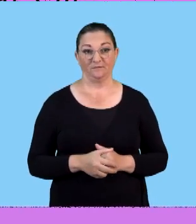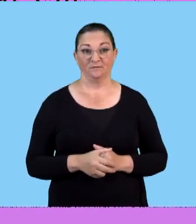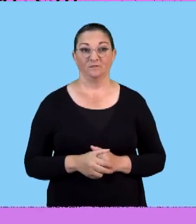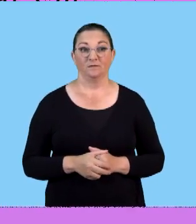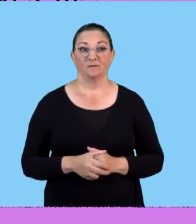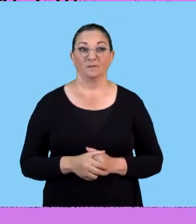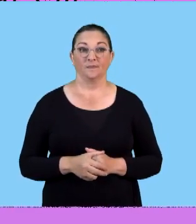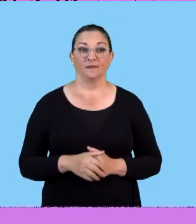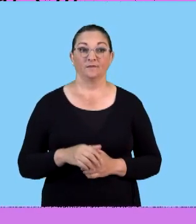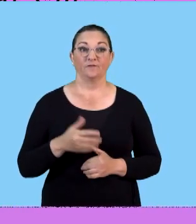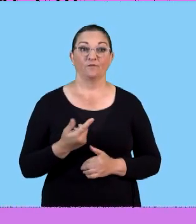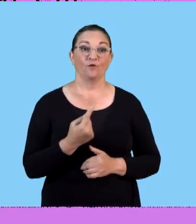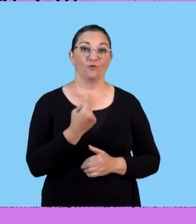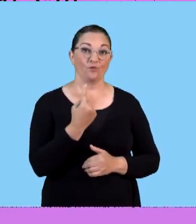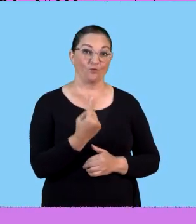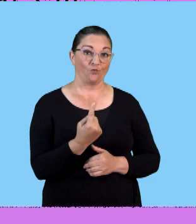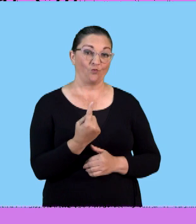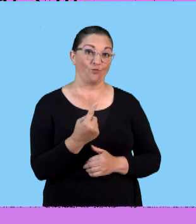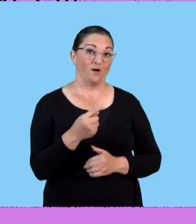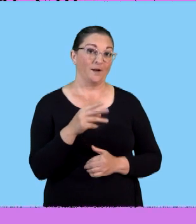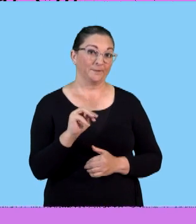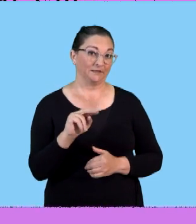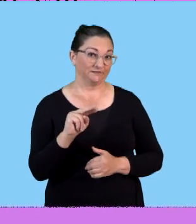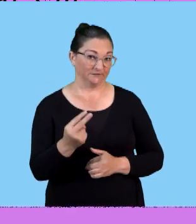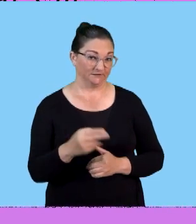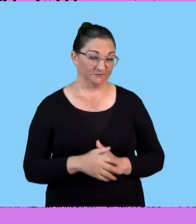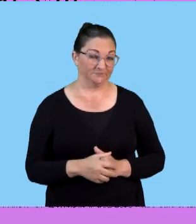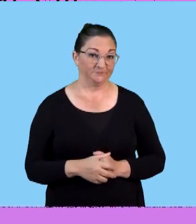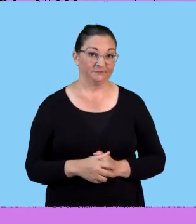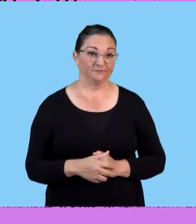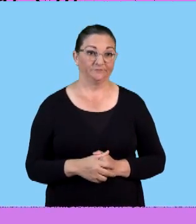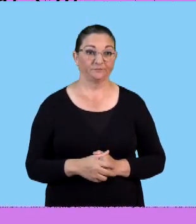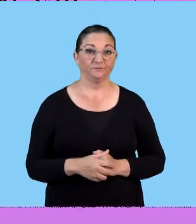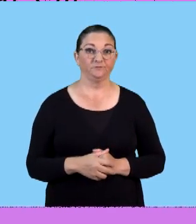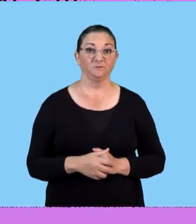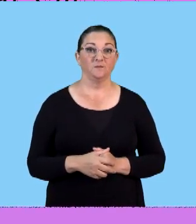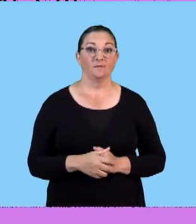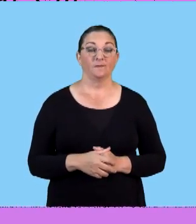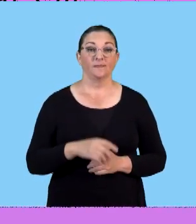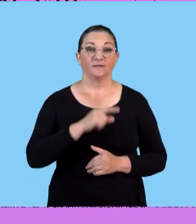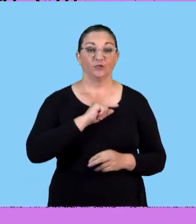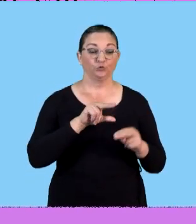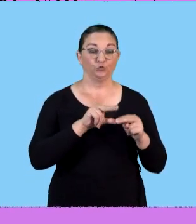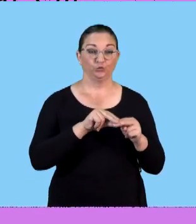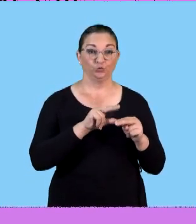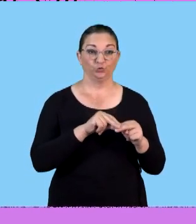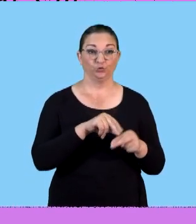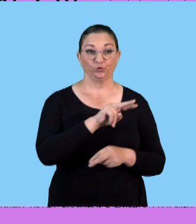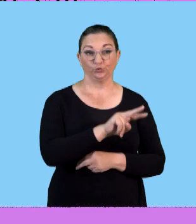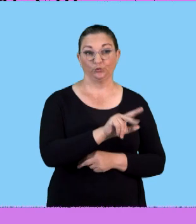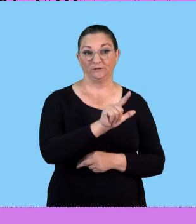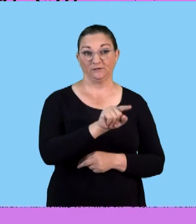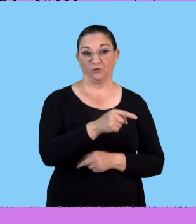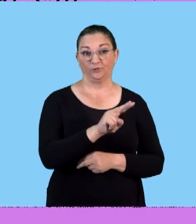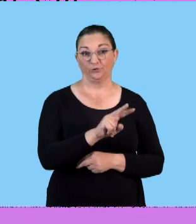cents, right? So this will be per square meter. Guys, are we fine? So the unit cost is therefore then